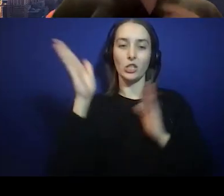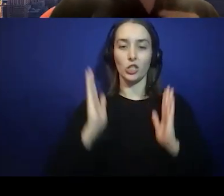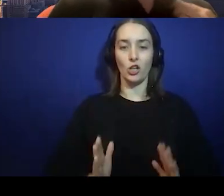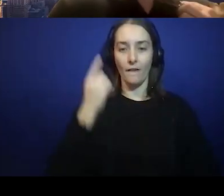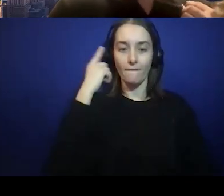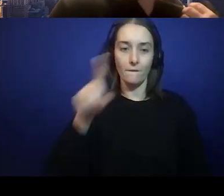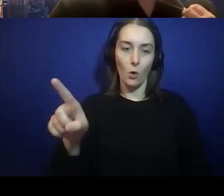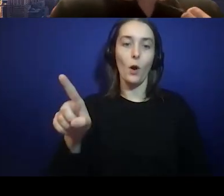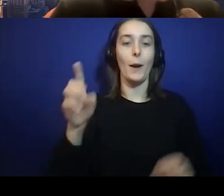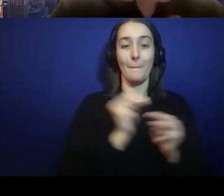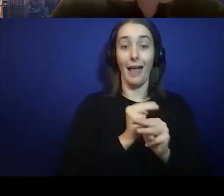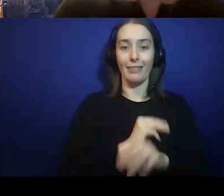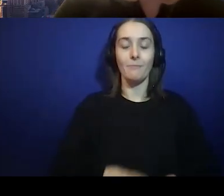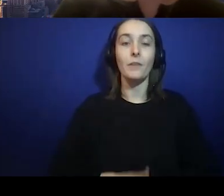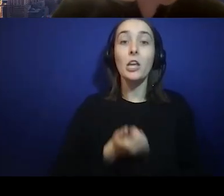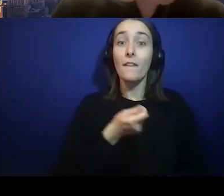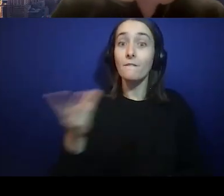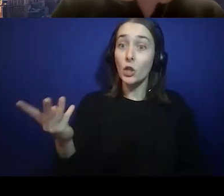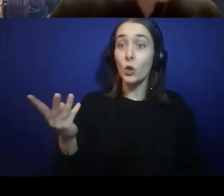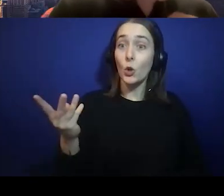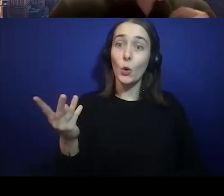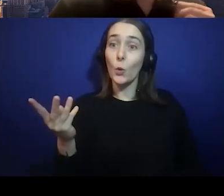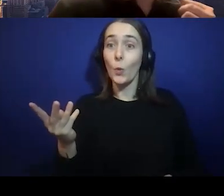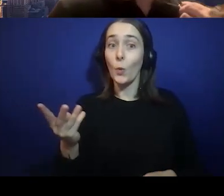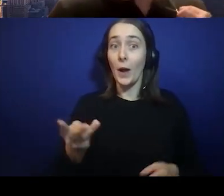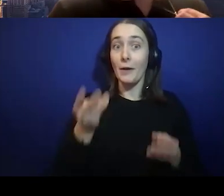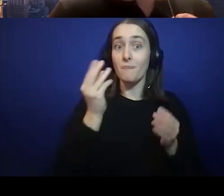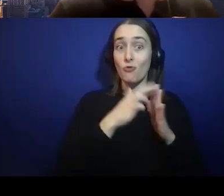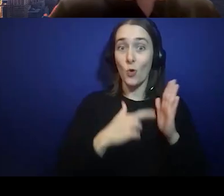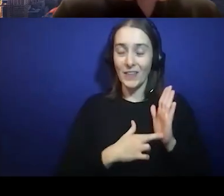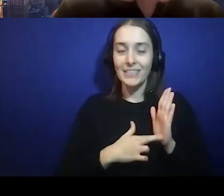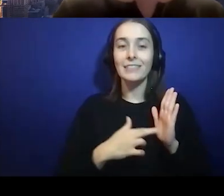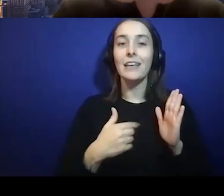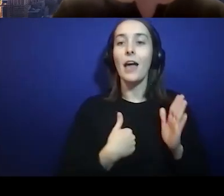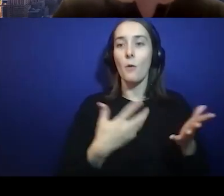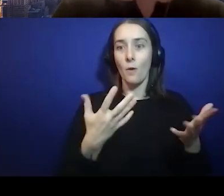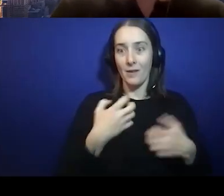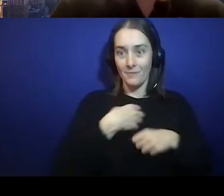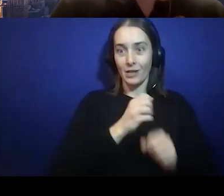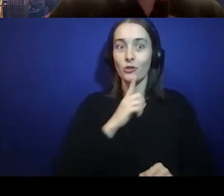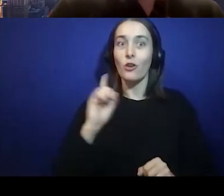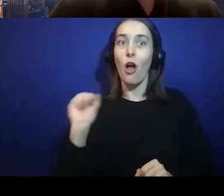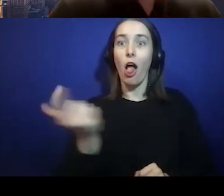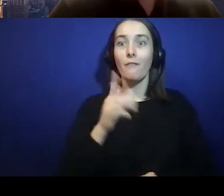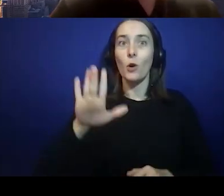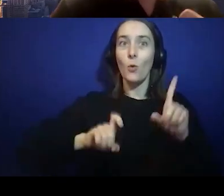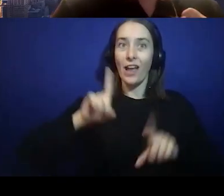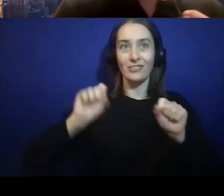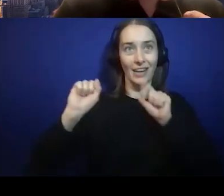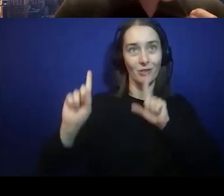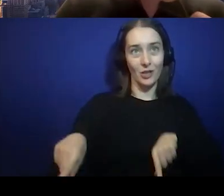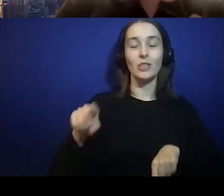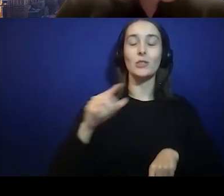a few bit of housekeeping rules. We want to make sure we're able to respond to all of your questions. So please post them in